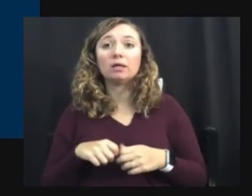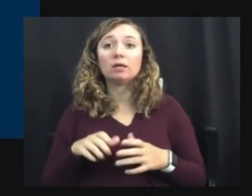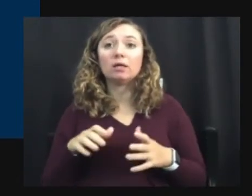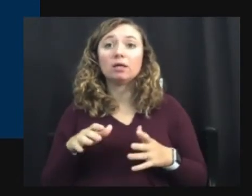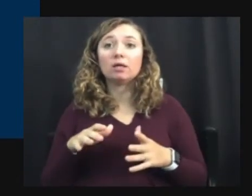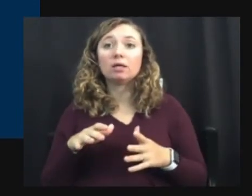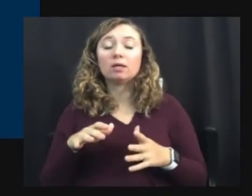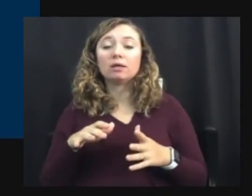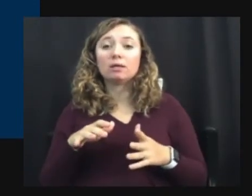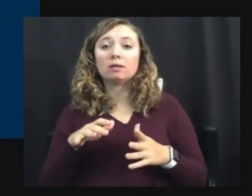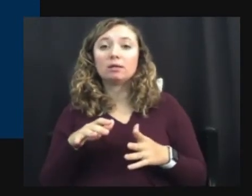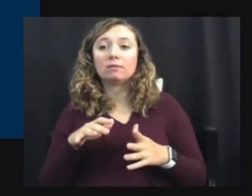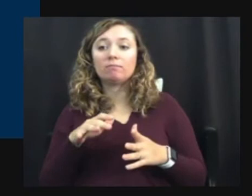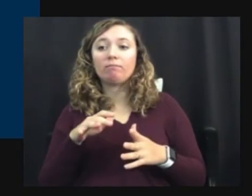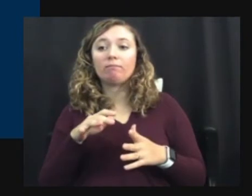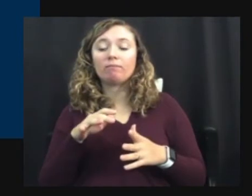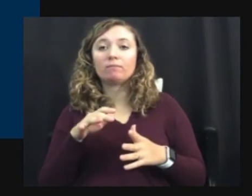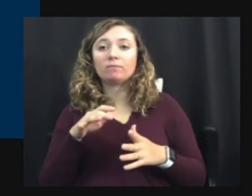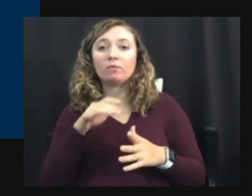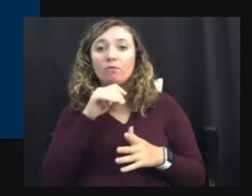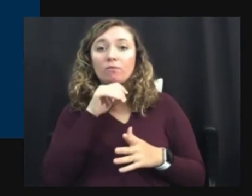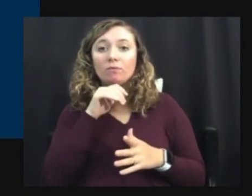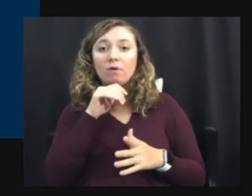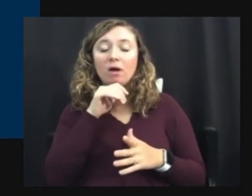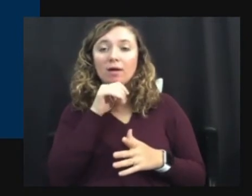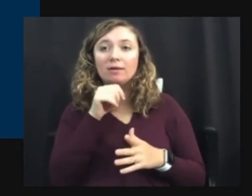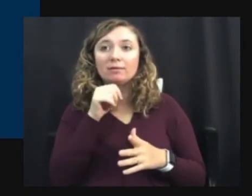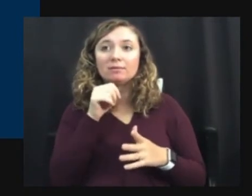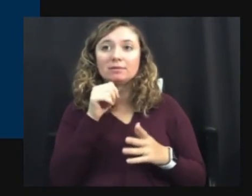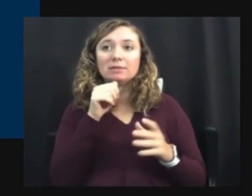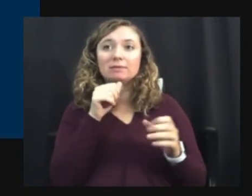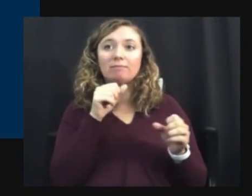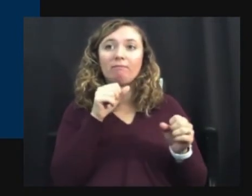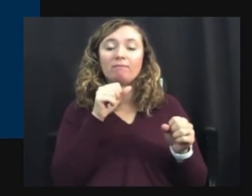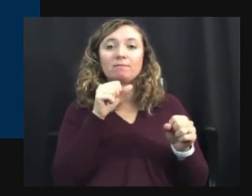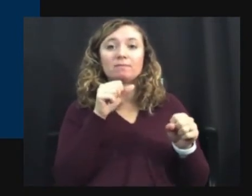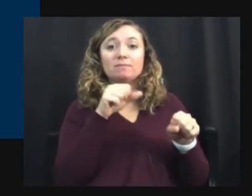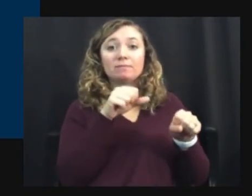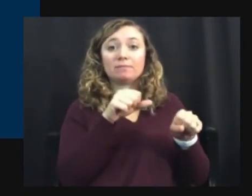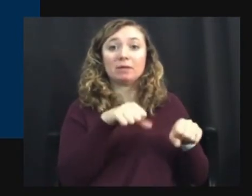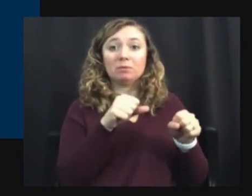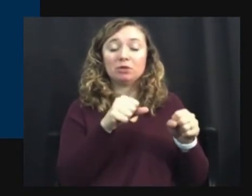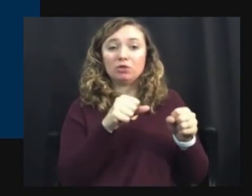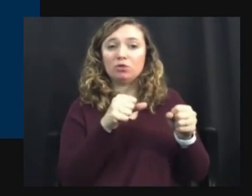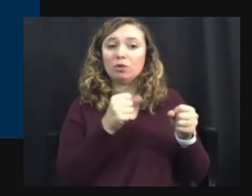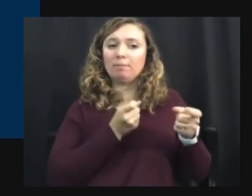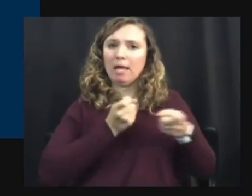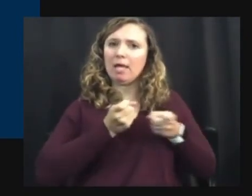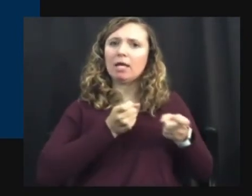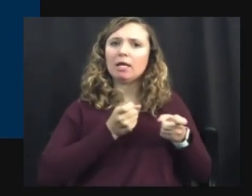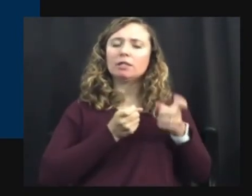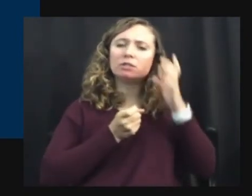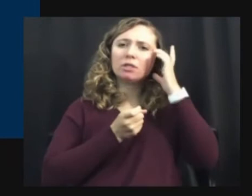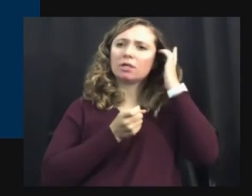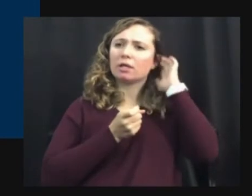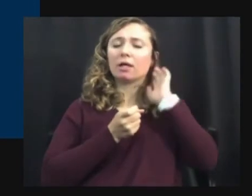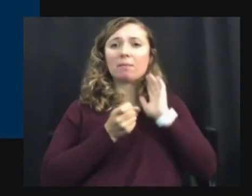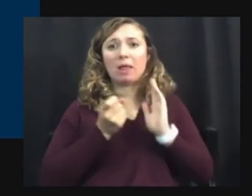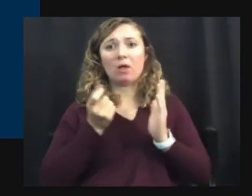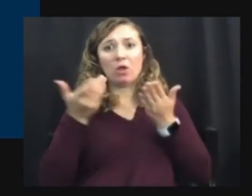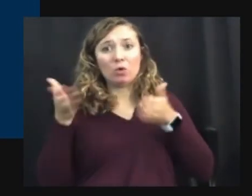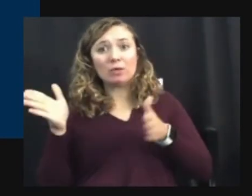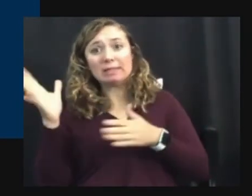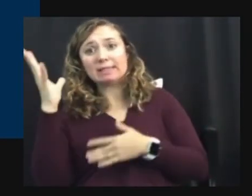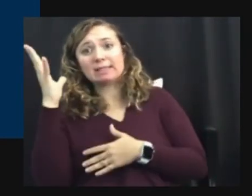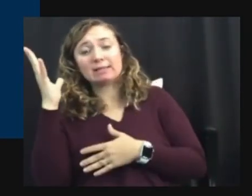dysregulating for autistic kids. Leaps are normal. Kids lose their sleep. Parents think, what in the world happened to my child? They